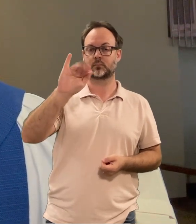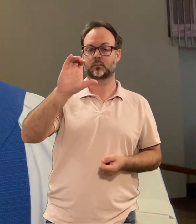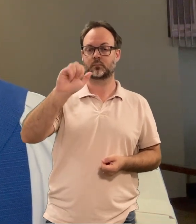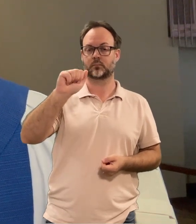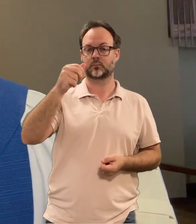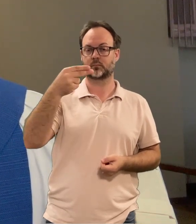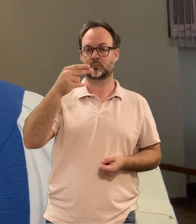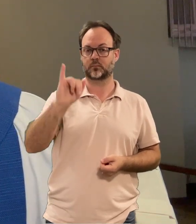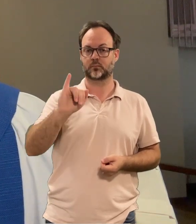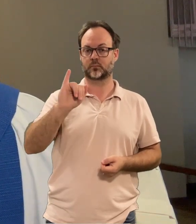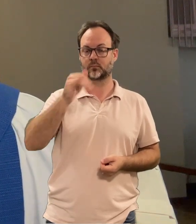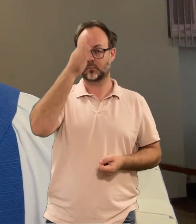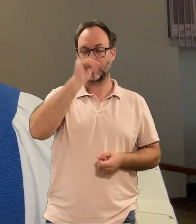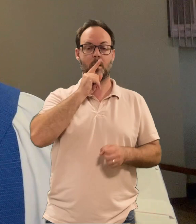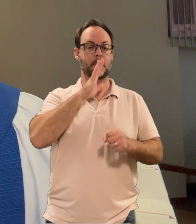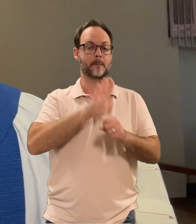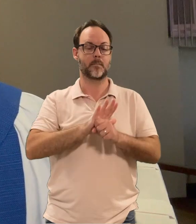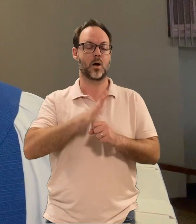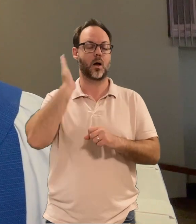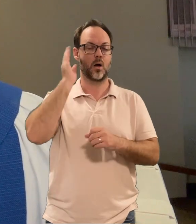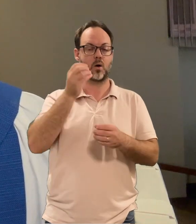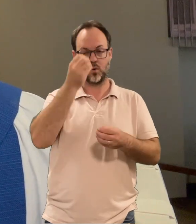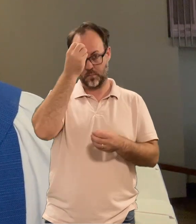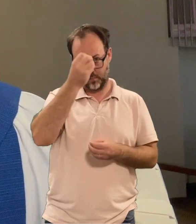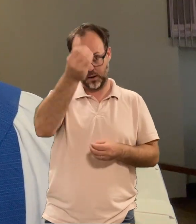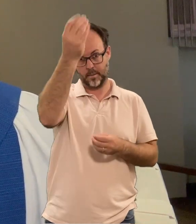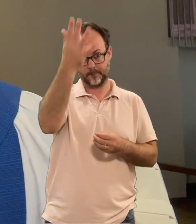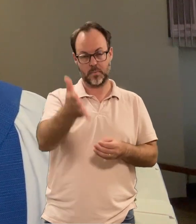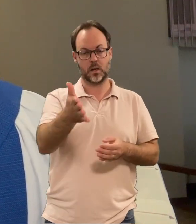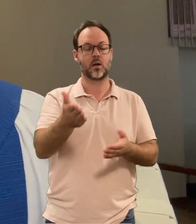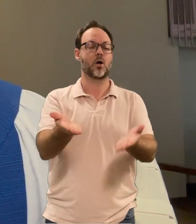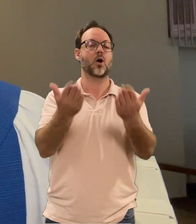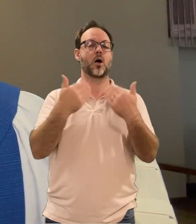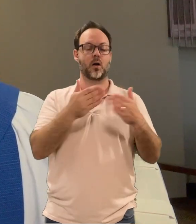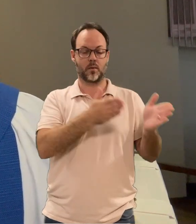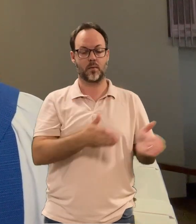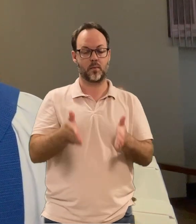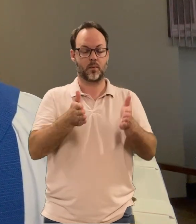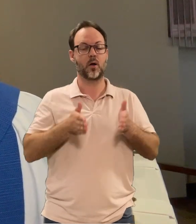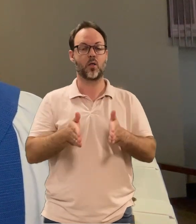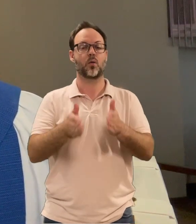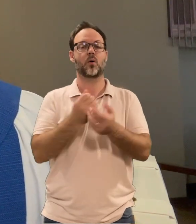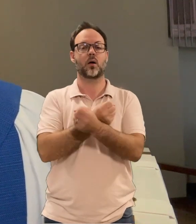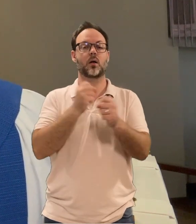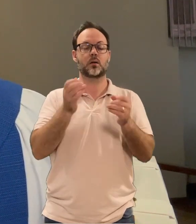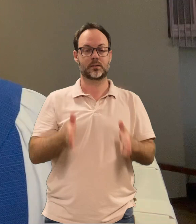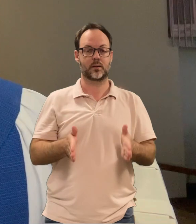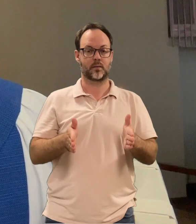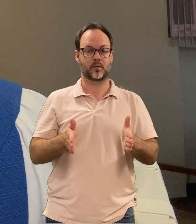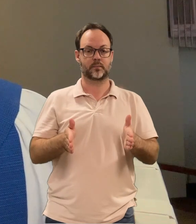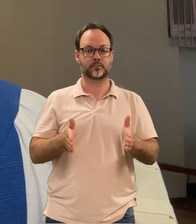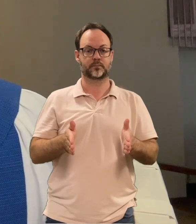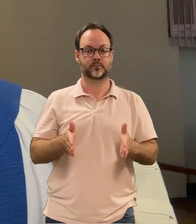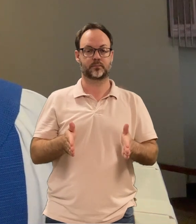Through the prophet Malachi, God promised that there would be a messenger who would come to prepare